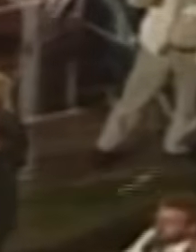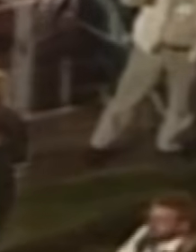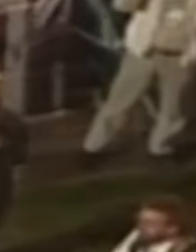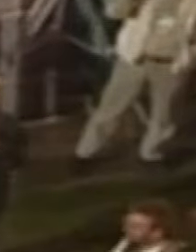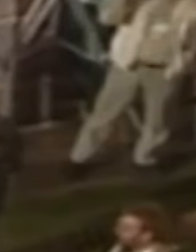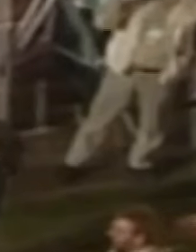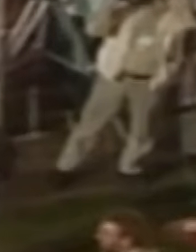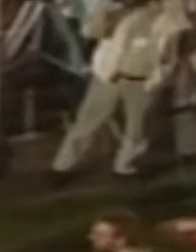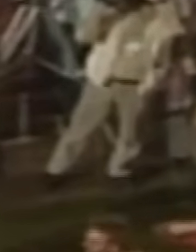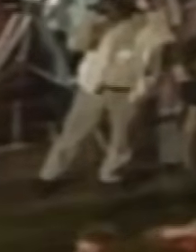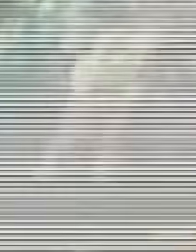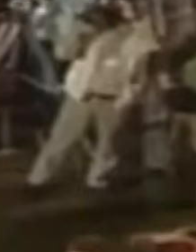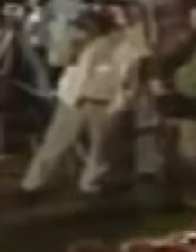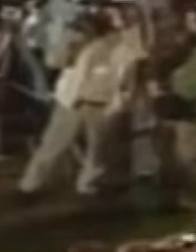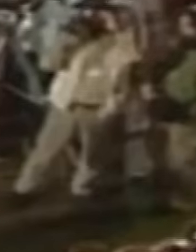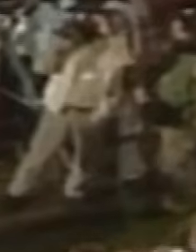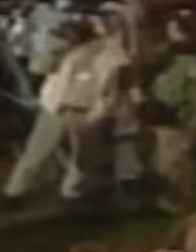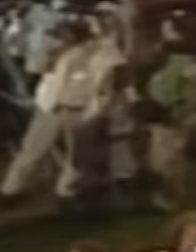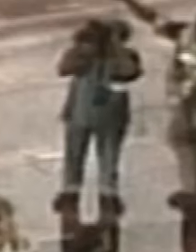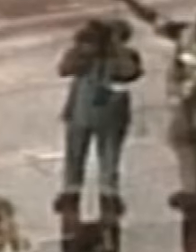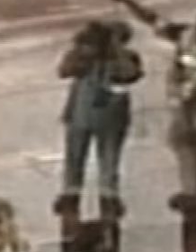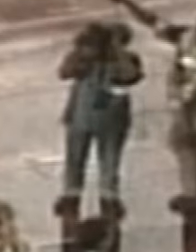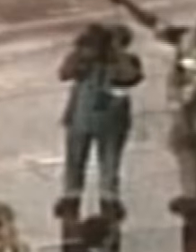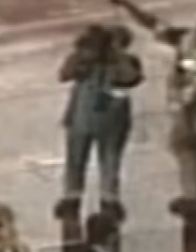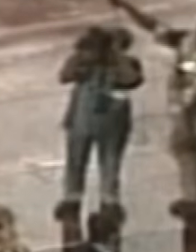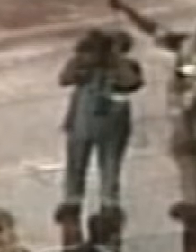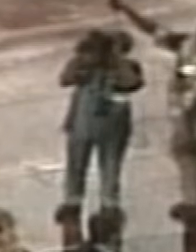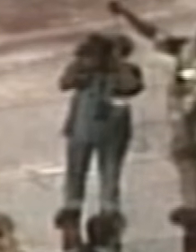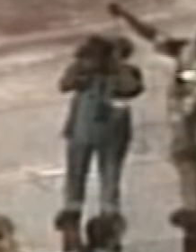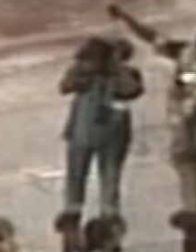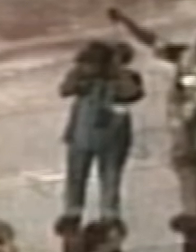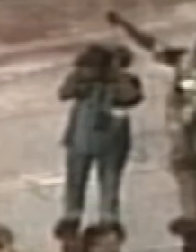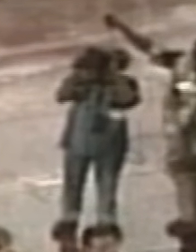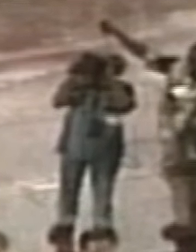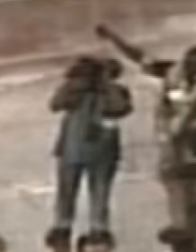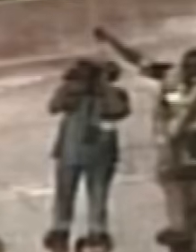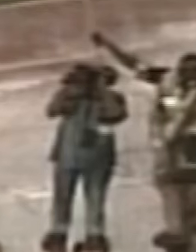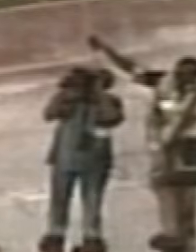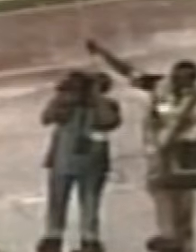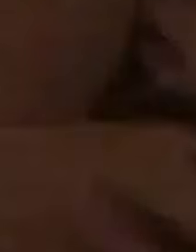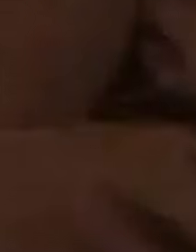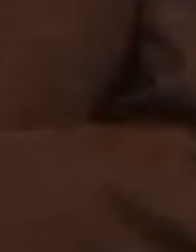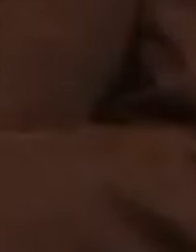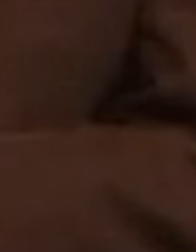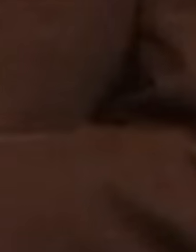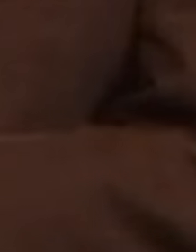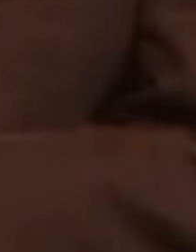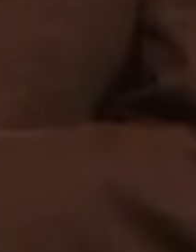world that the new star has risen on the African continent.